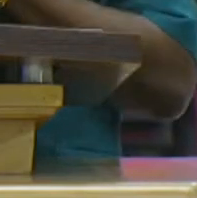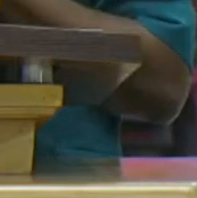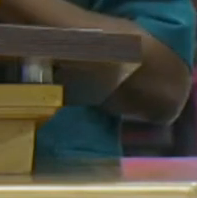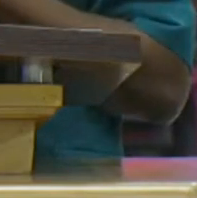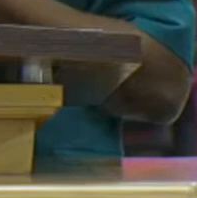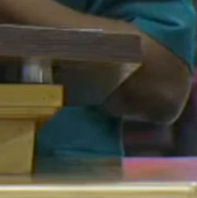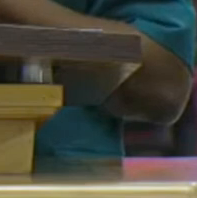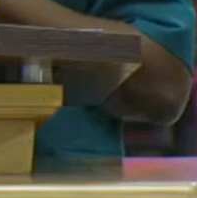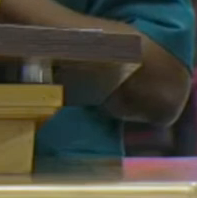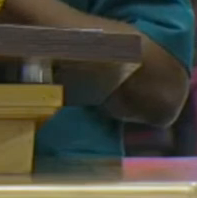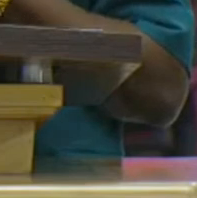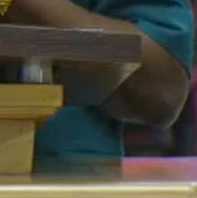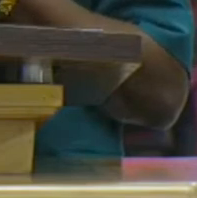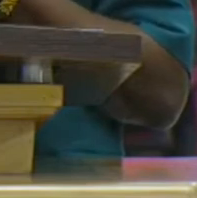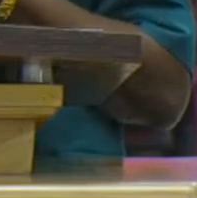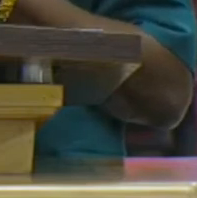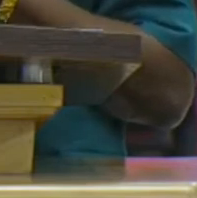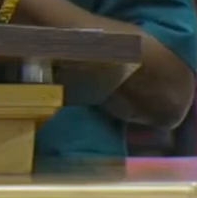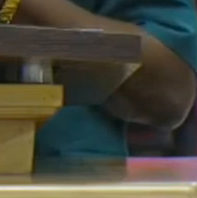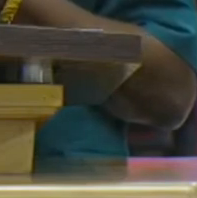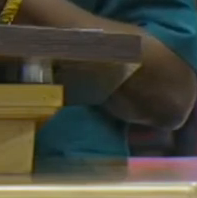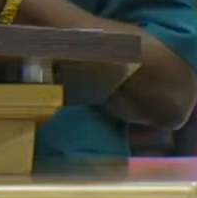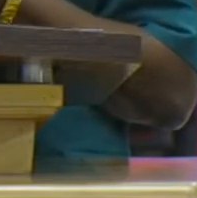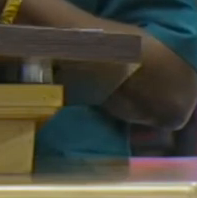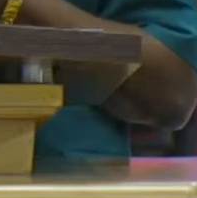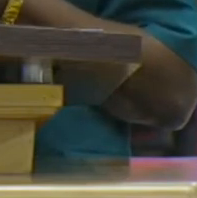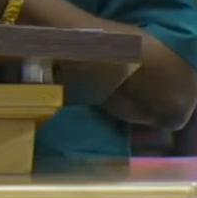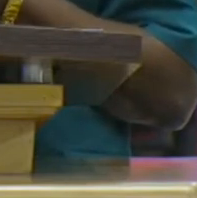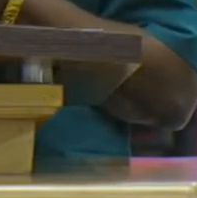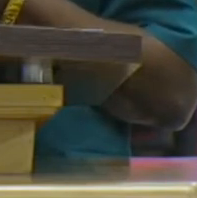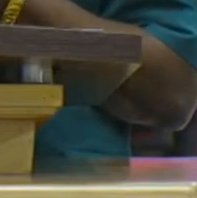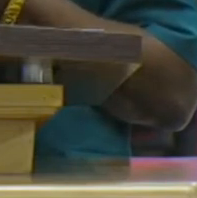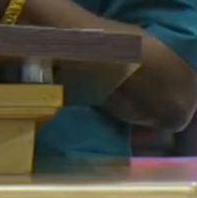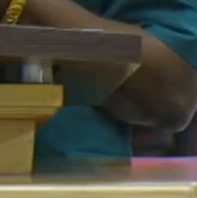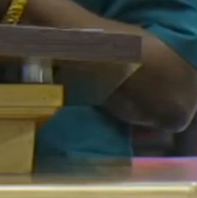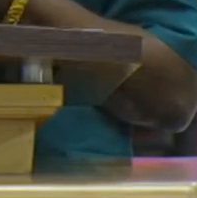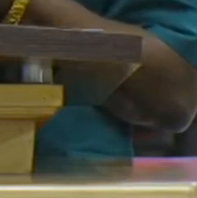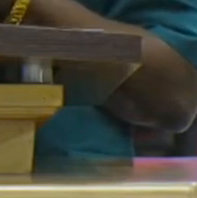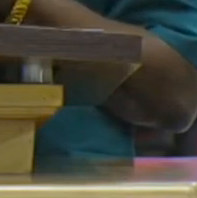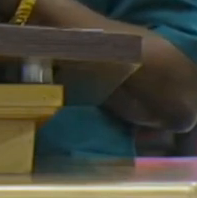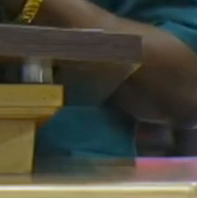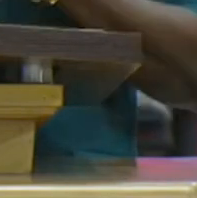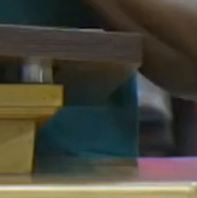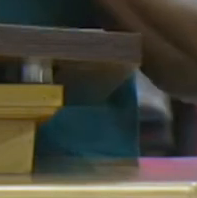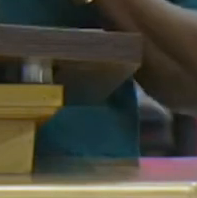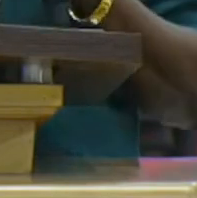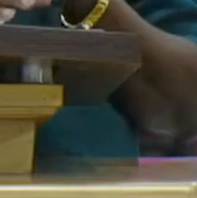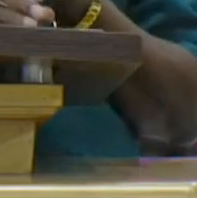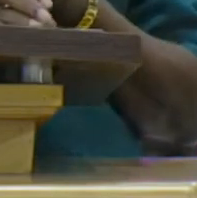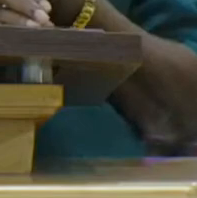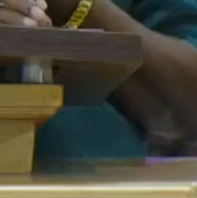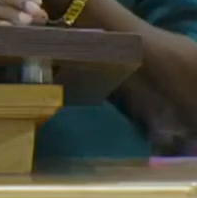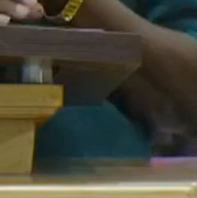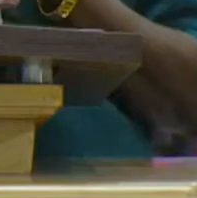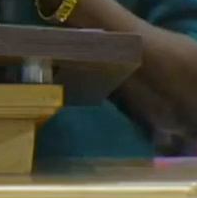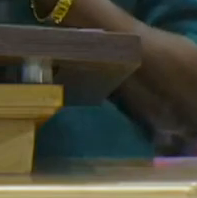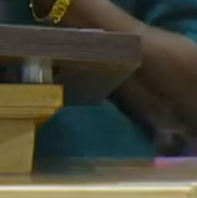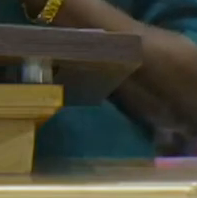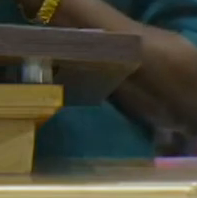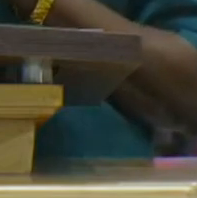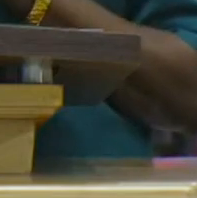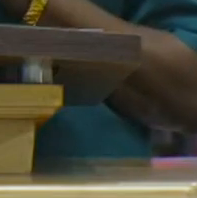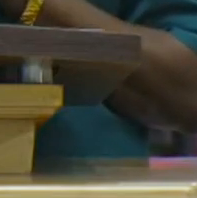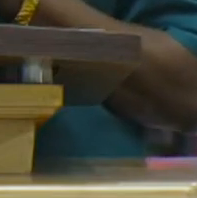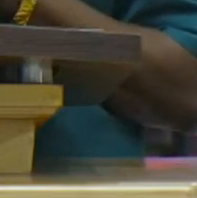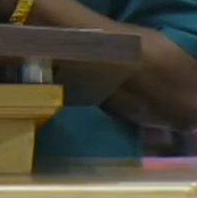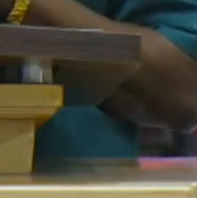The way I serve you, ni bi mo se bi won se ma sin o, the way I praise you, mo se ma